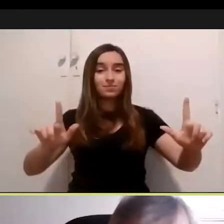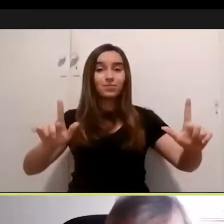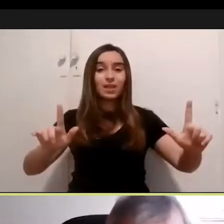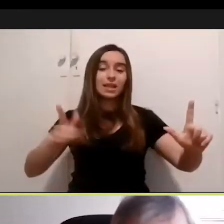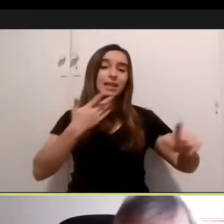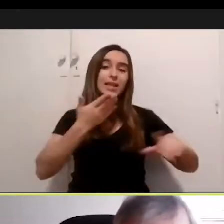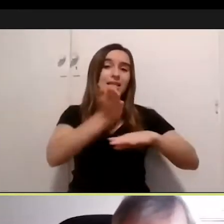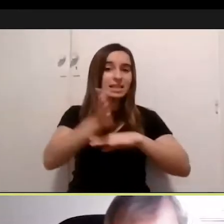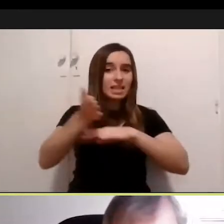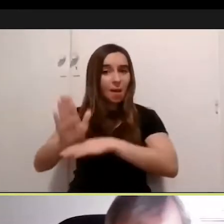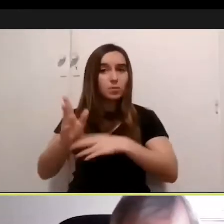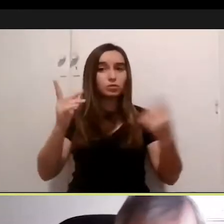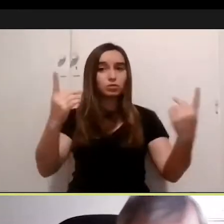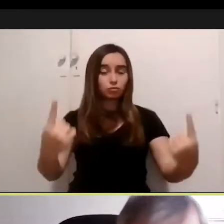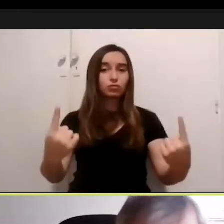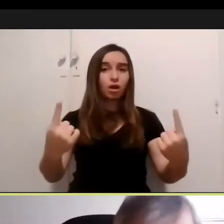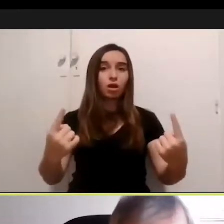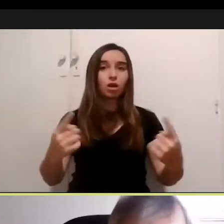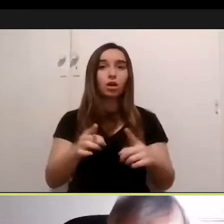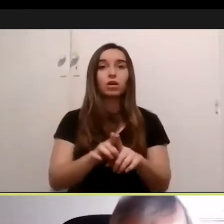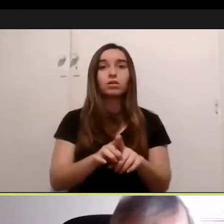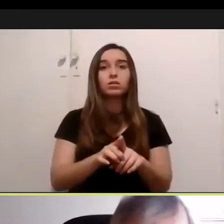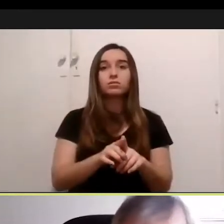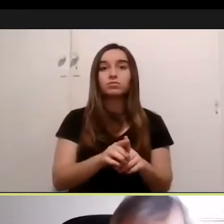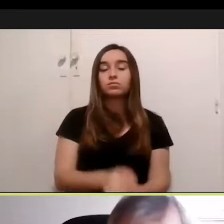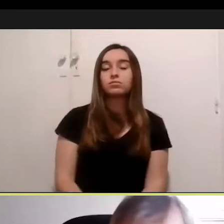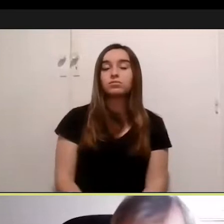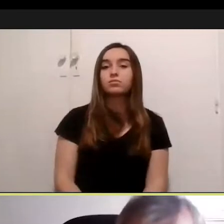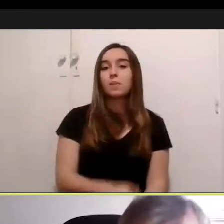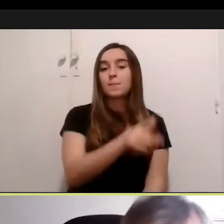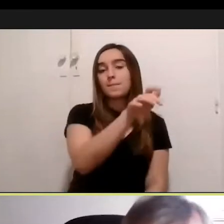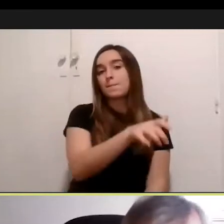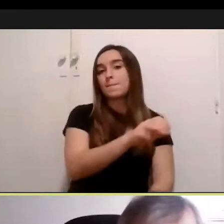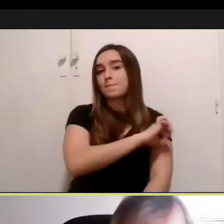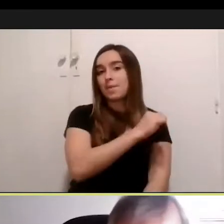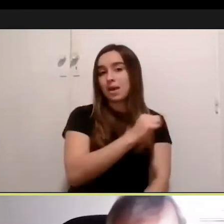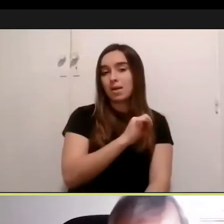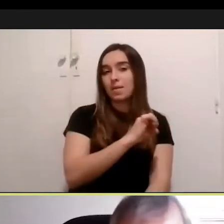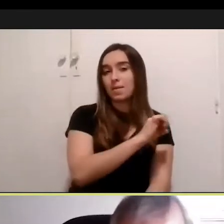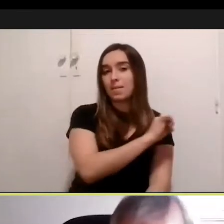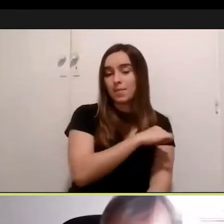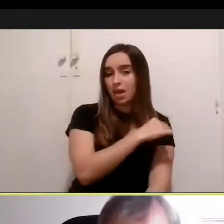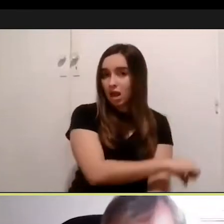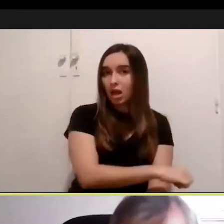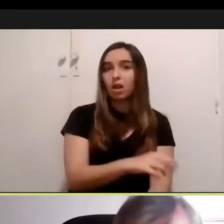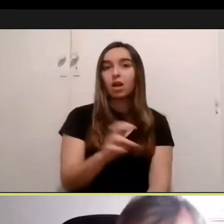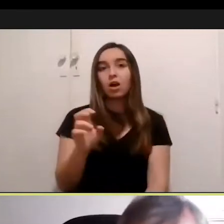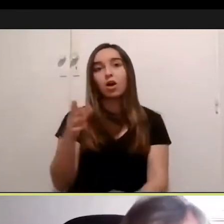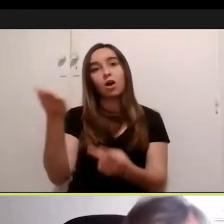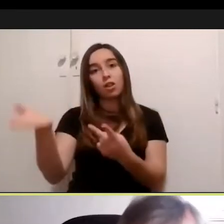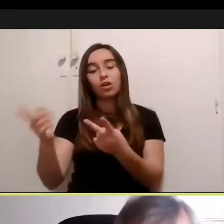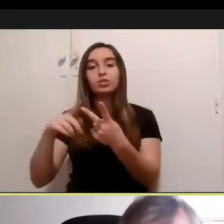of disability and the social model of disability. One says, you do what I tell you, and the one that says, I want to fight for my